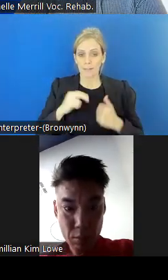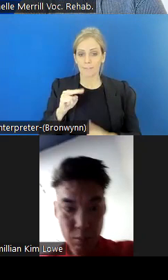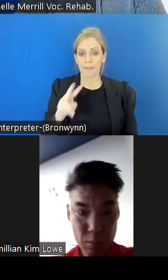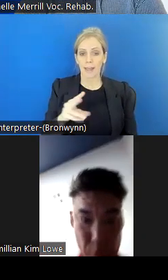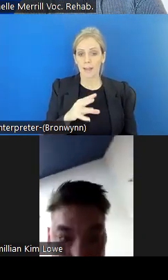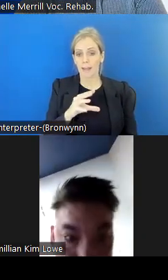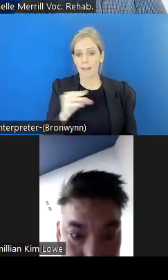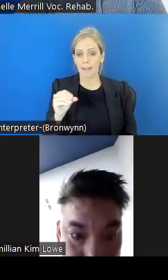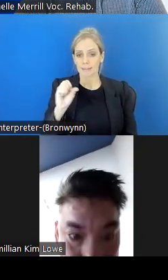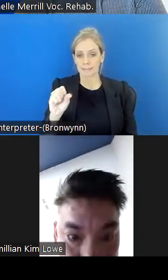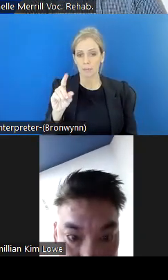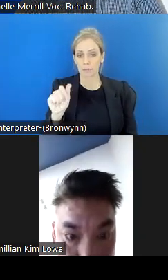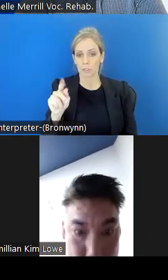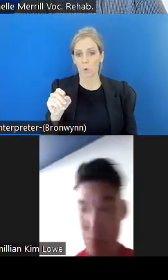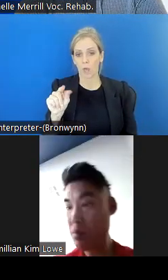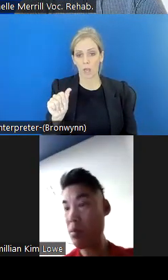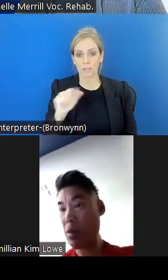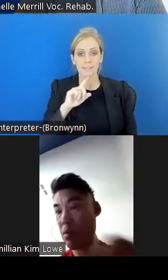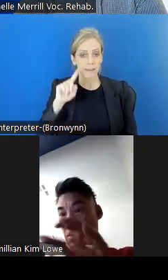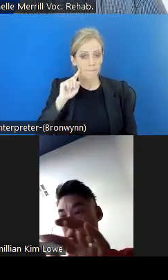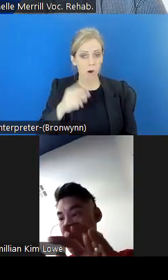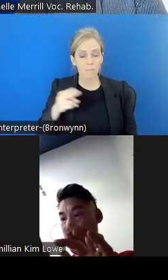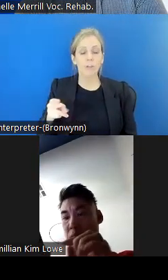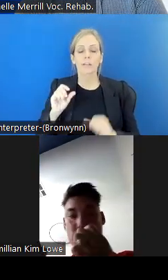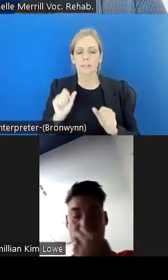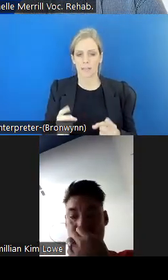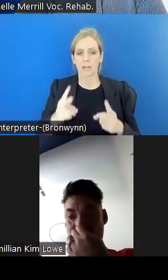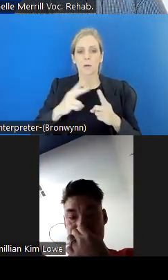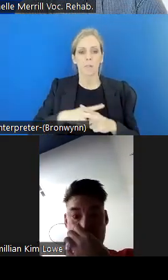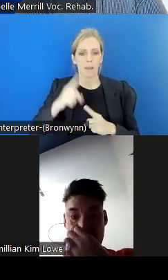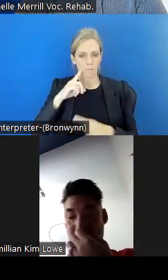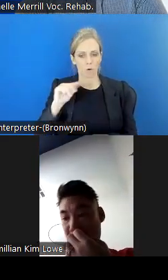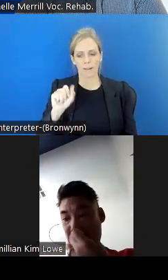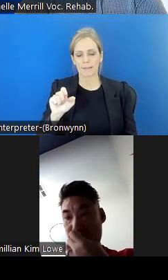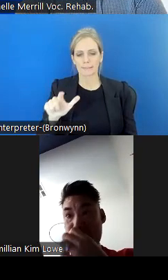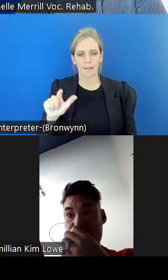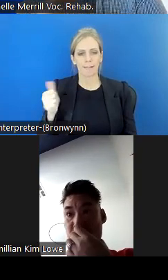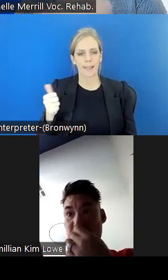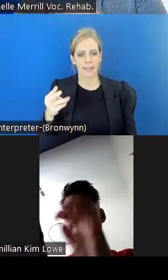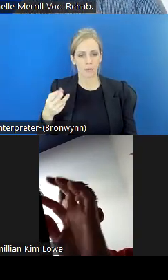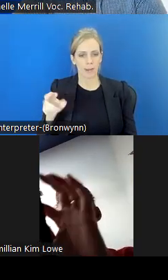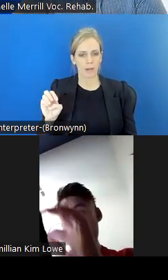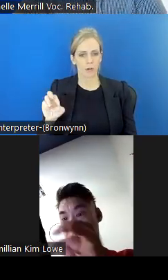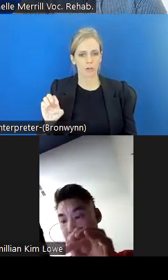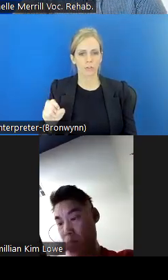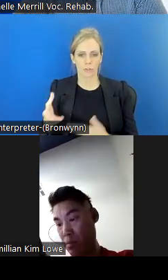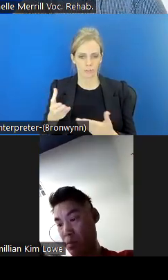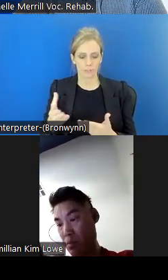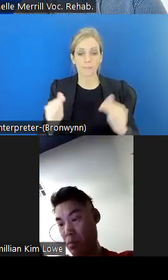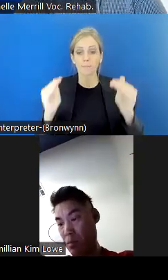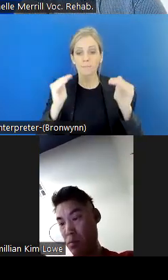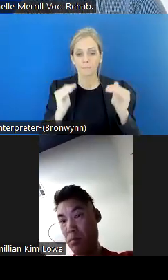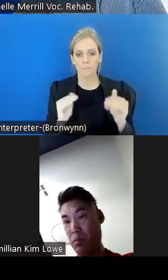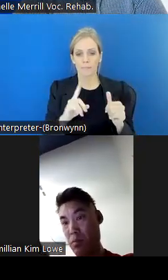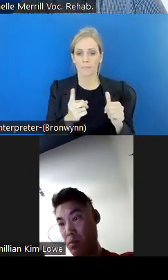interpreting services through ASL Anywhere. We'll come down here, going down again, the first page, the